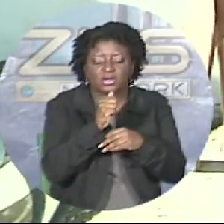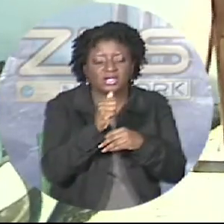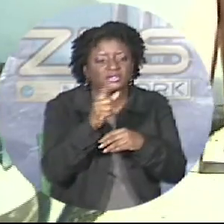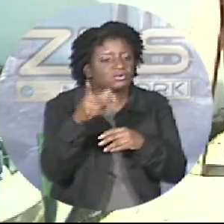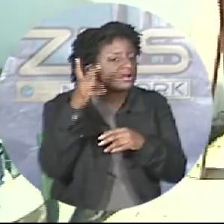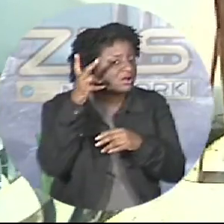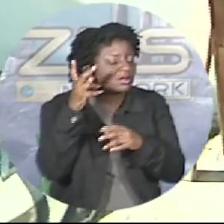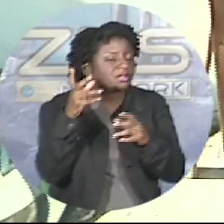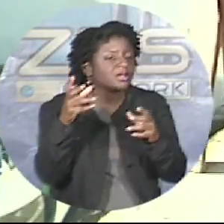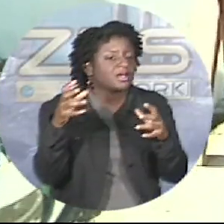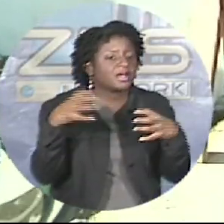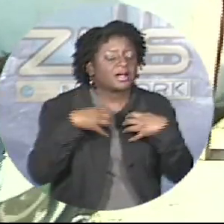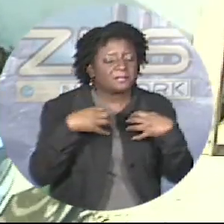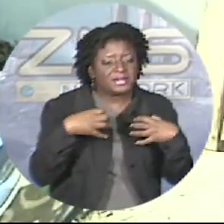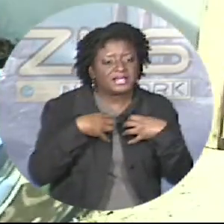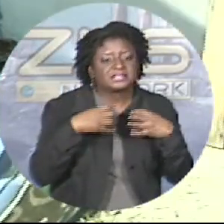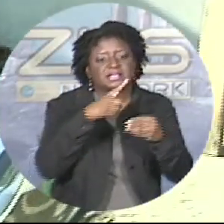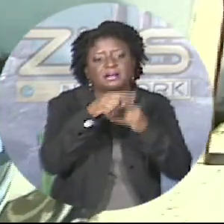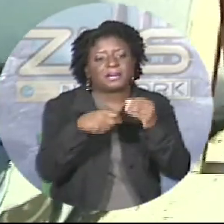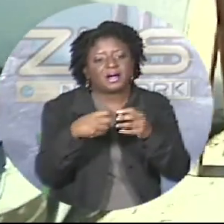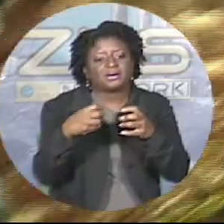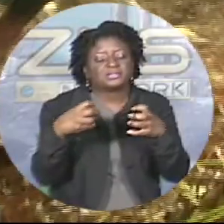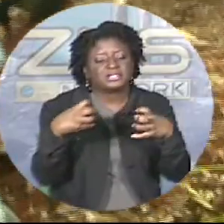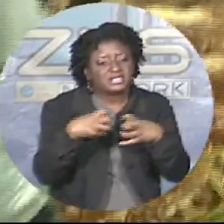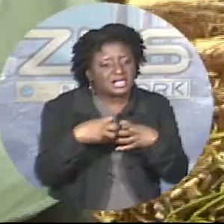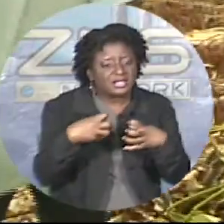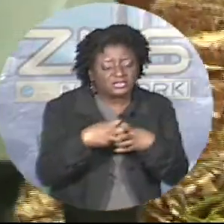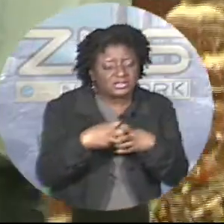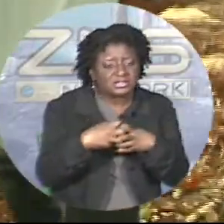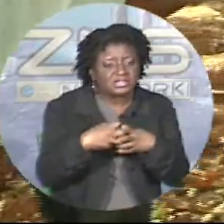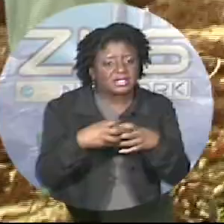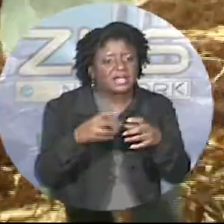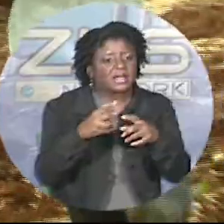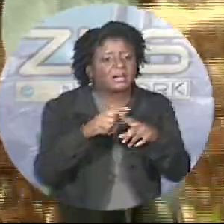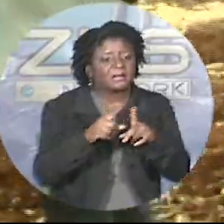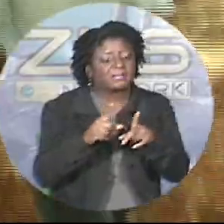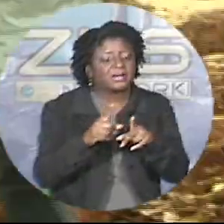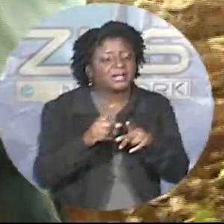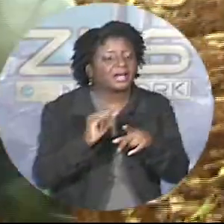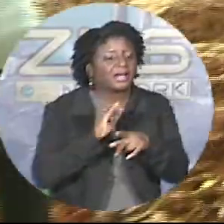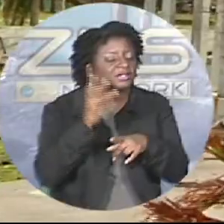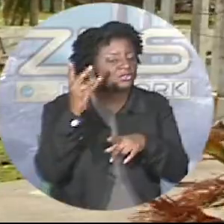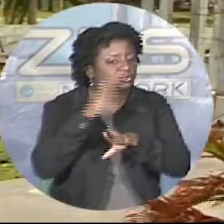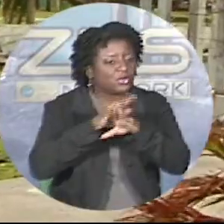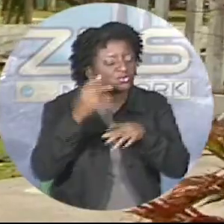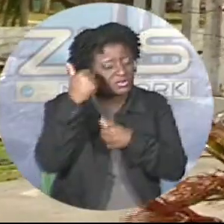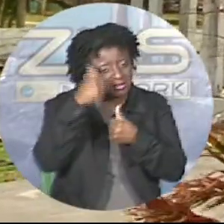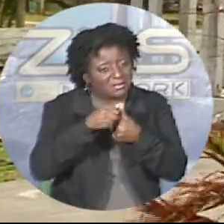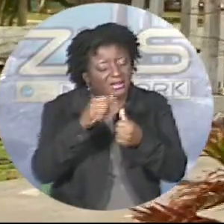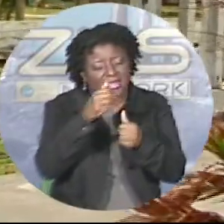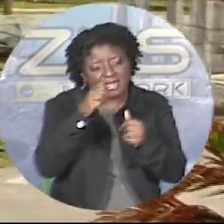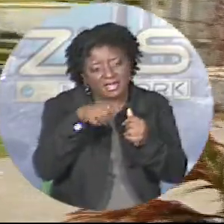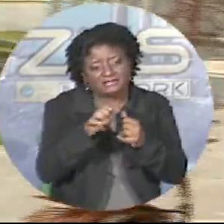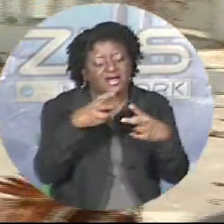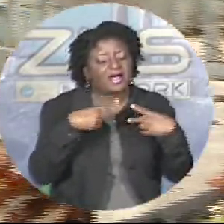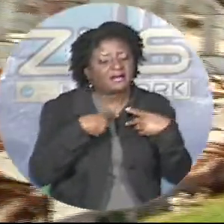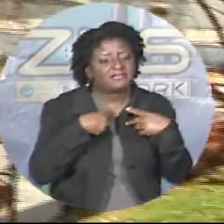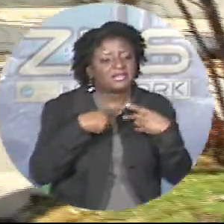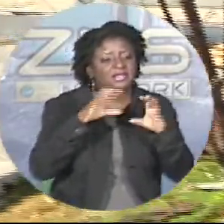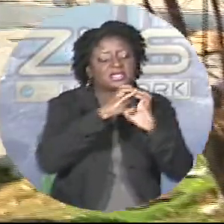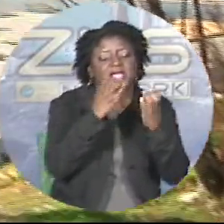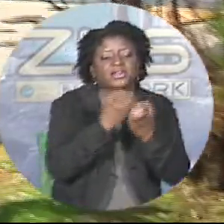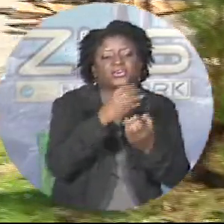people must be aware that in New Providence, I don't recall ever having a Category 4 hurricane pass through and hit New Providence